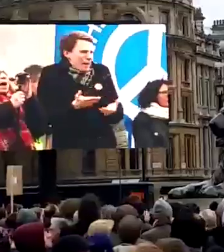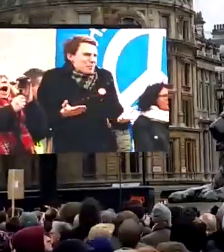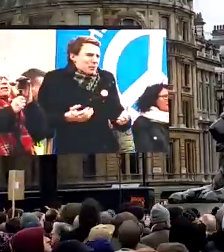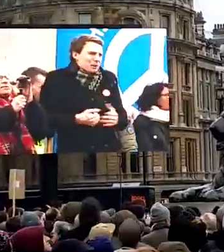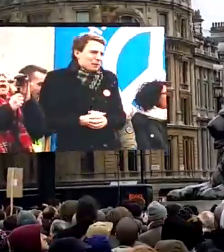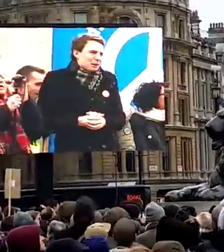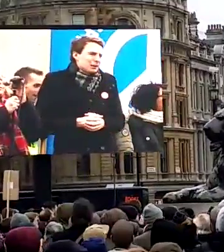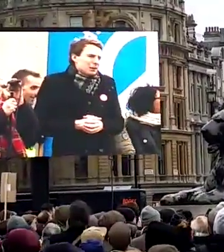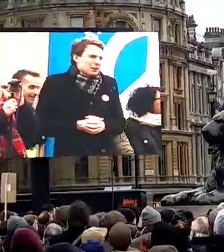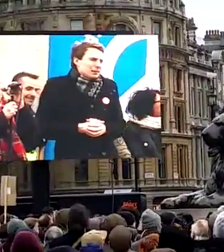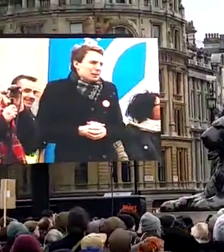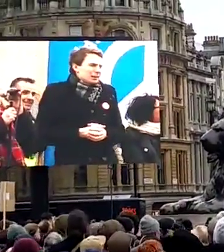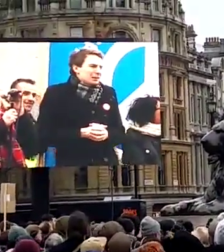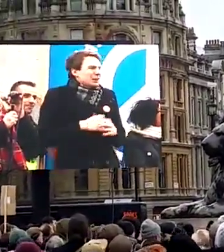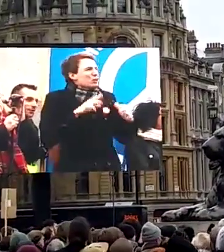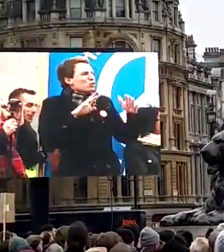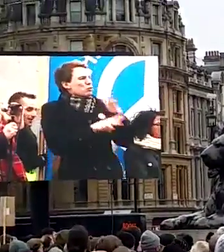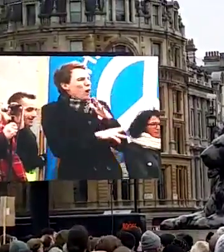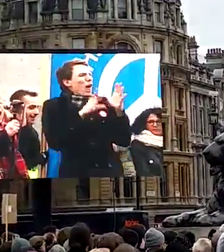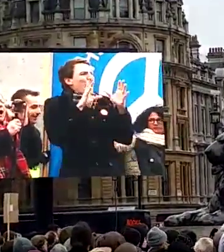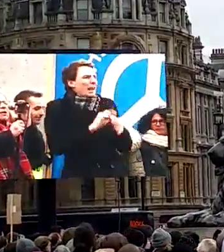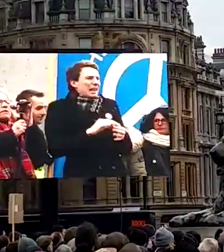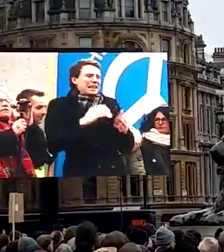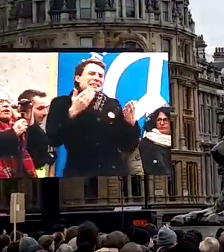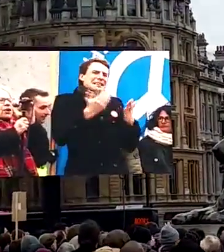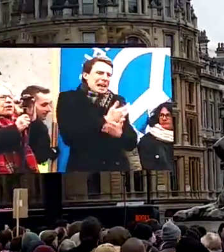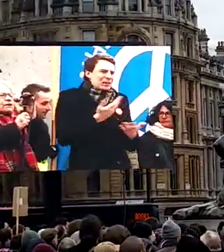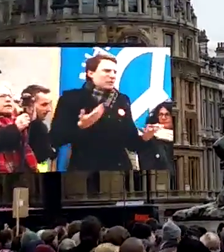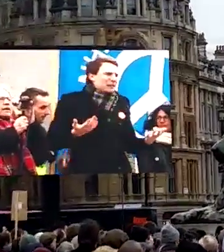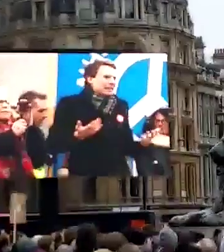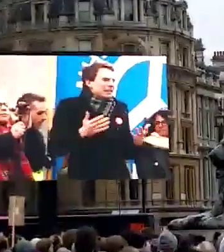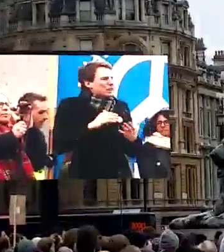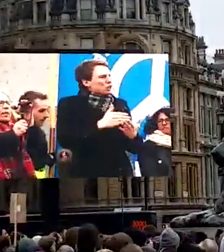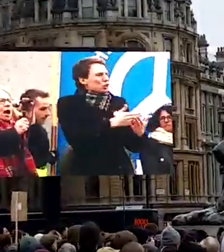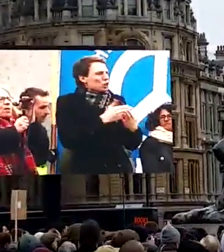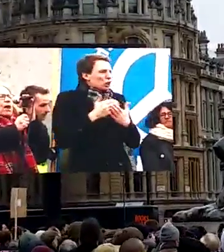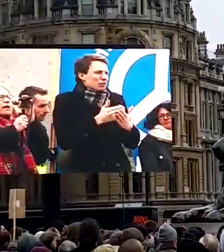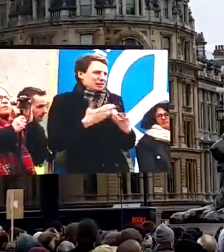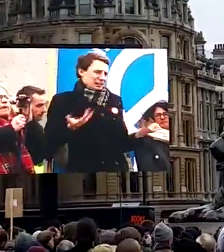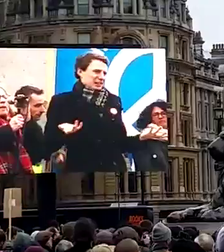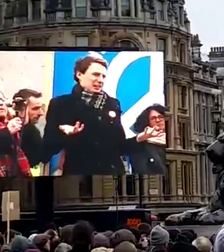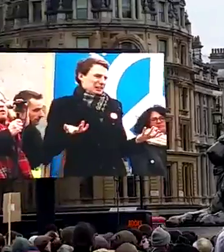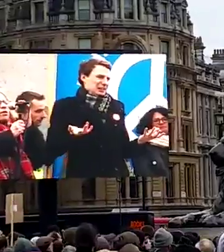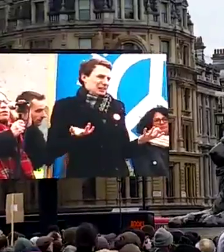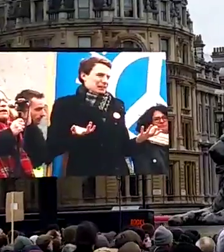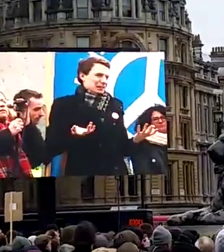It's about our safety. It's about our security.